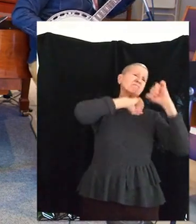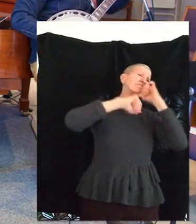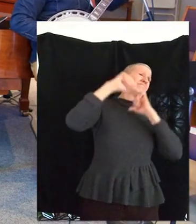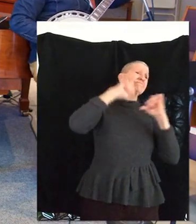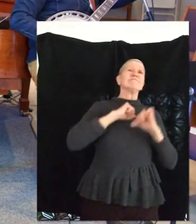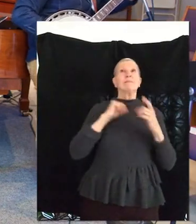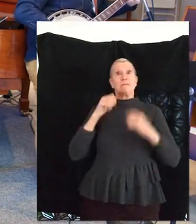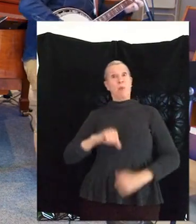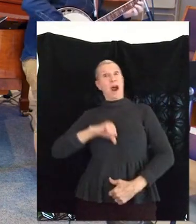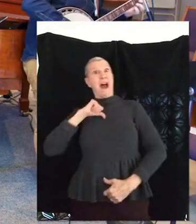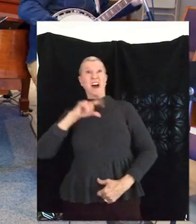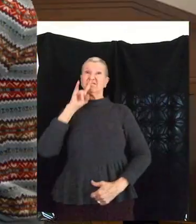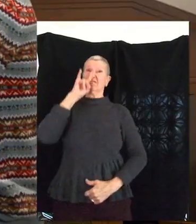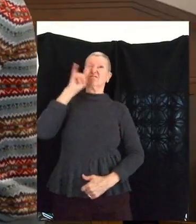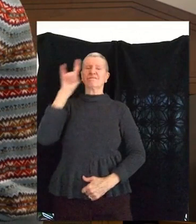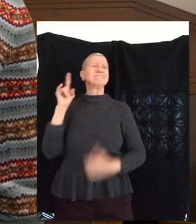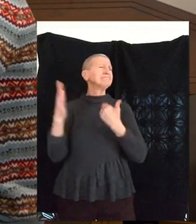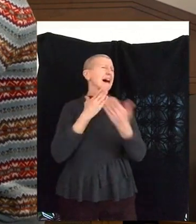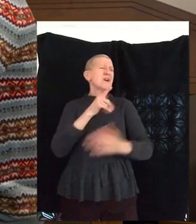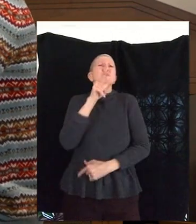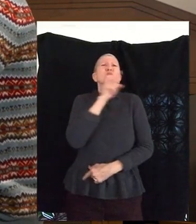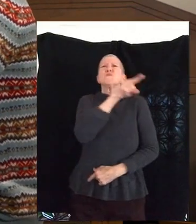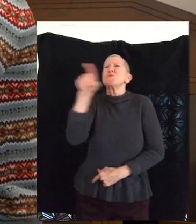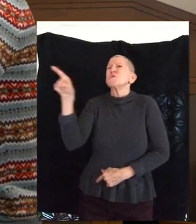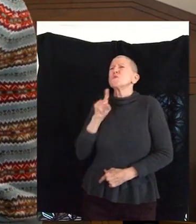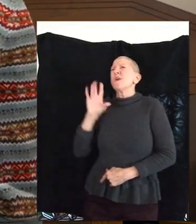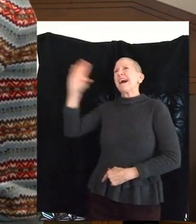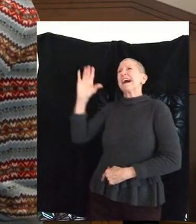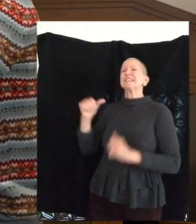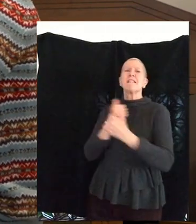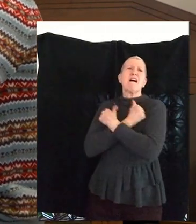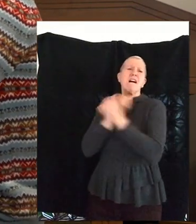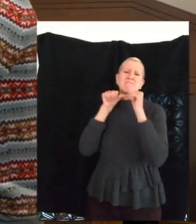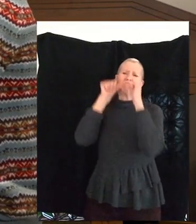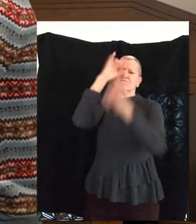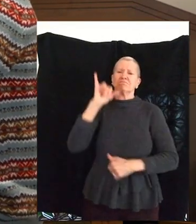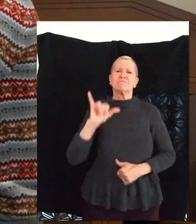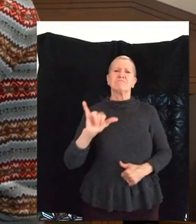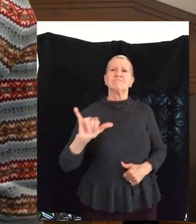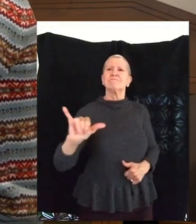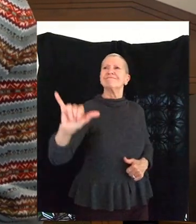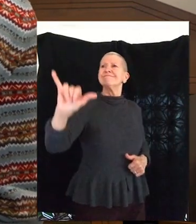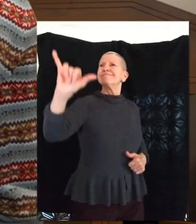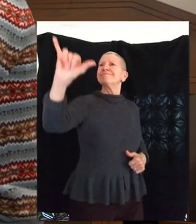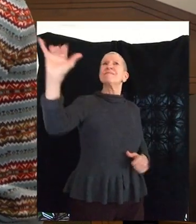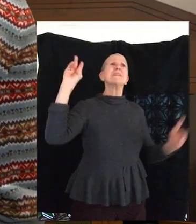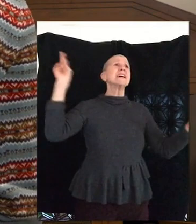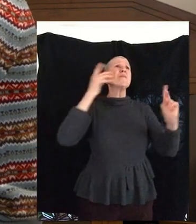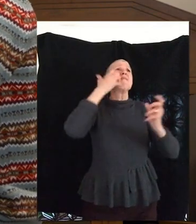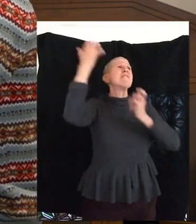is everlasting. All you people shout out loud, God's love